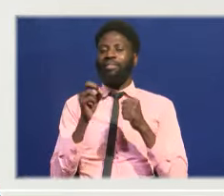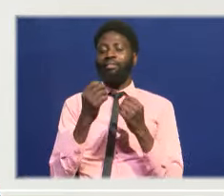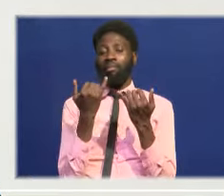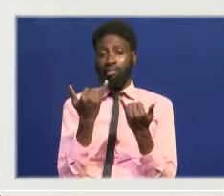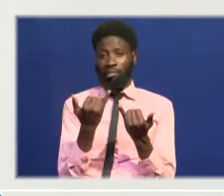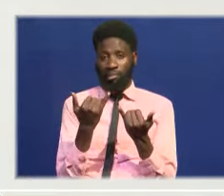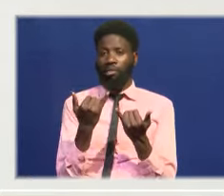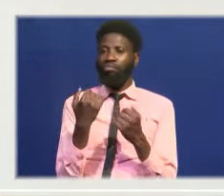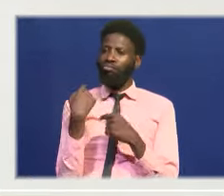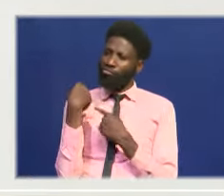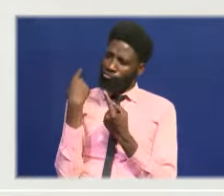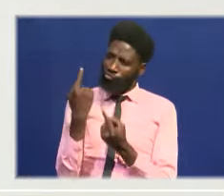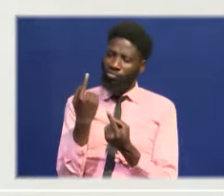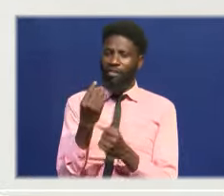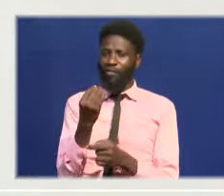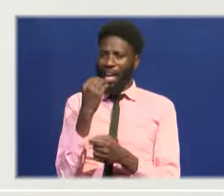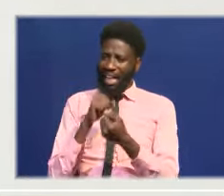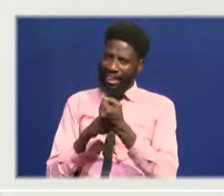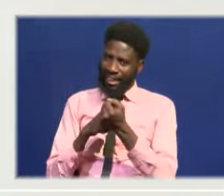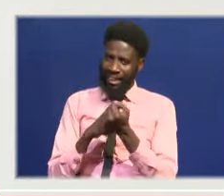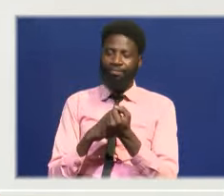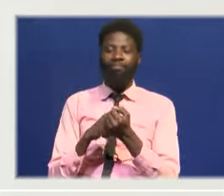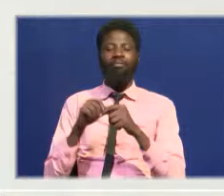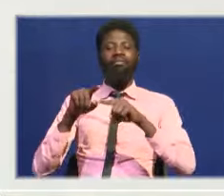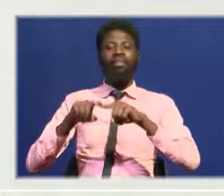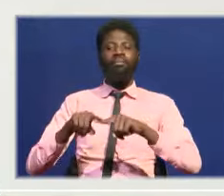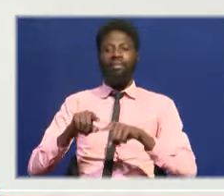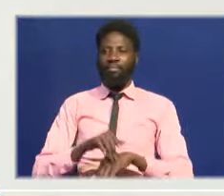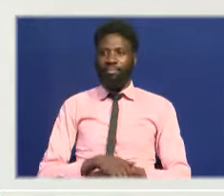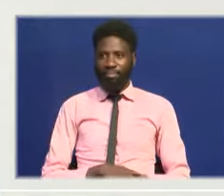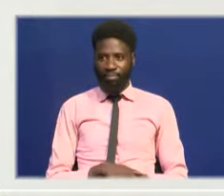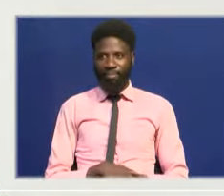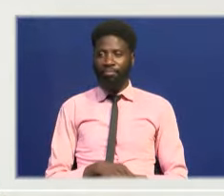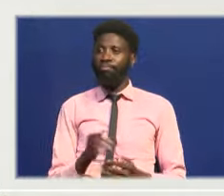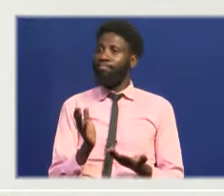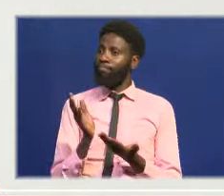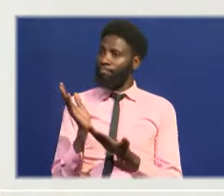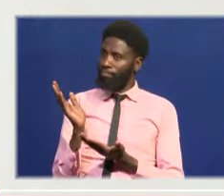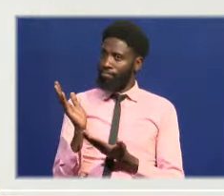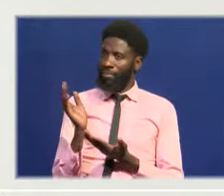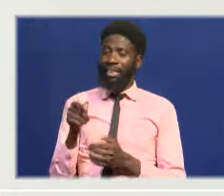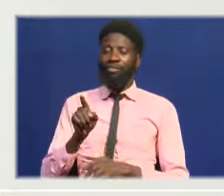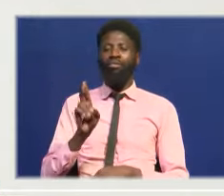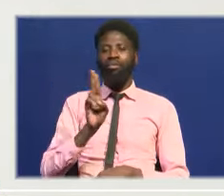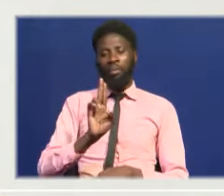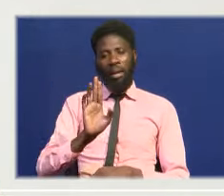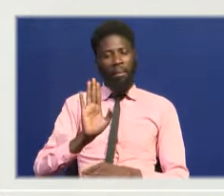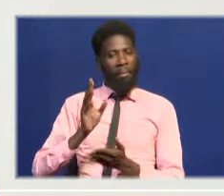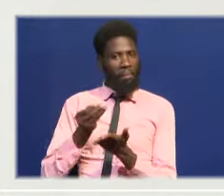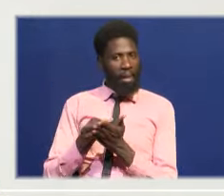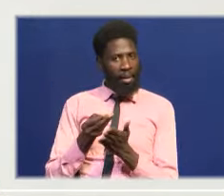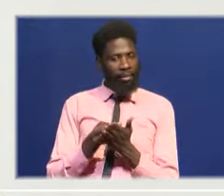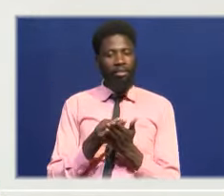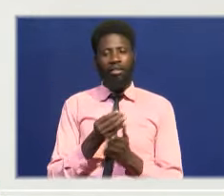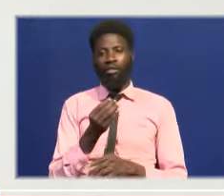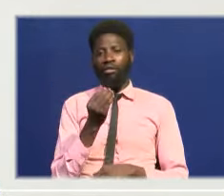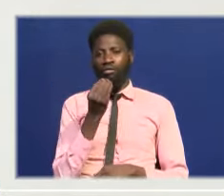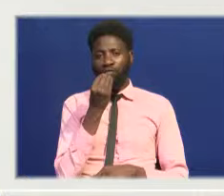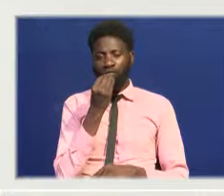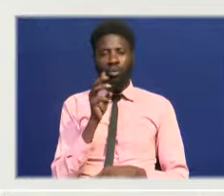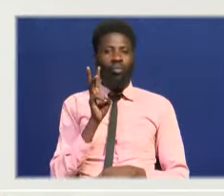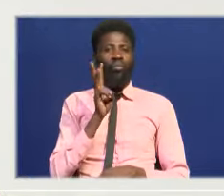on him for food and water. In a rare friendship between bird and man, Shah spends his money to buy food and water for the birds, a